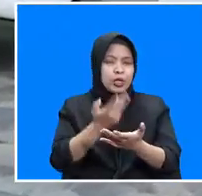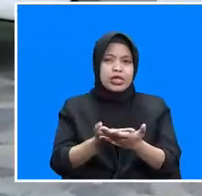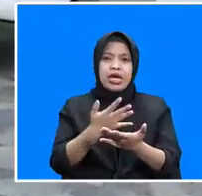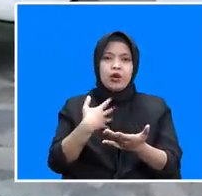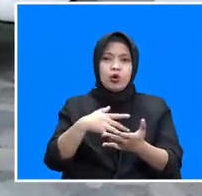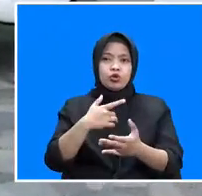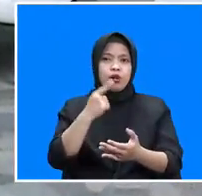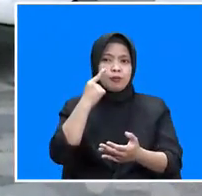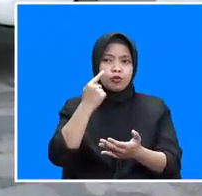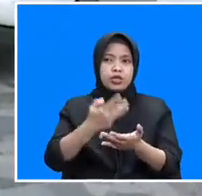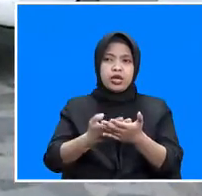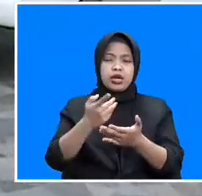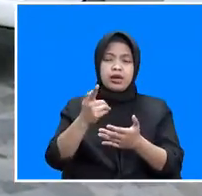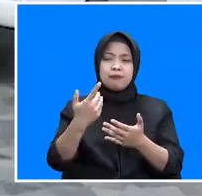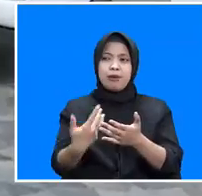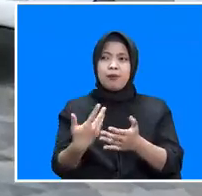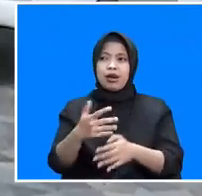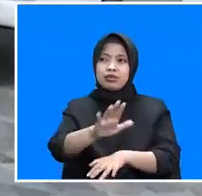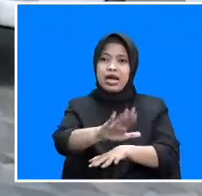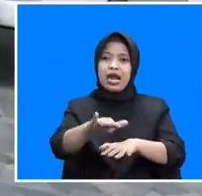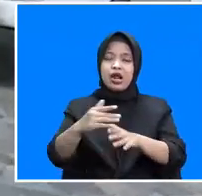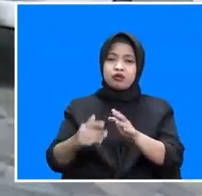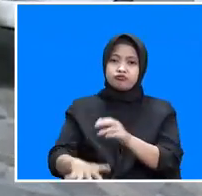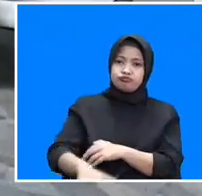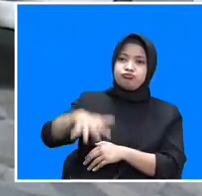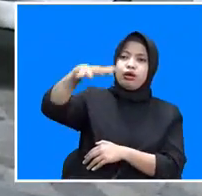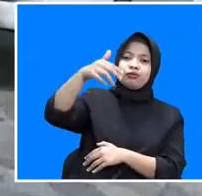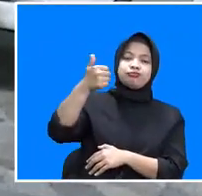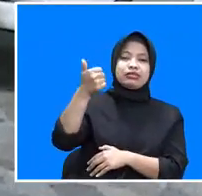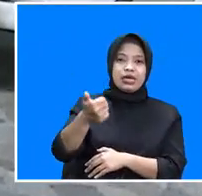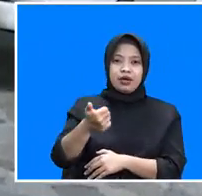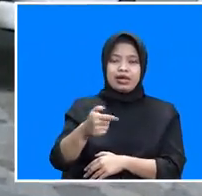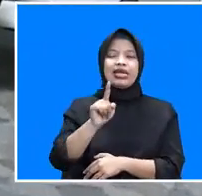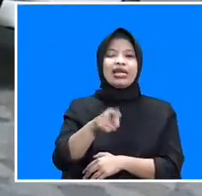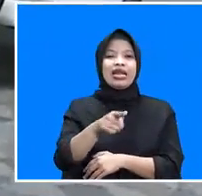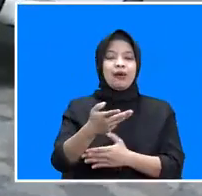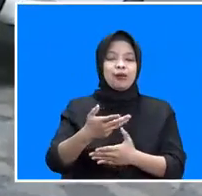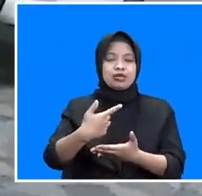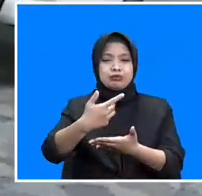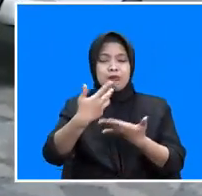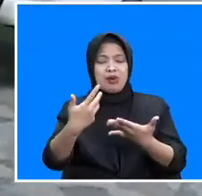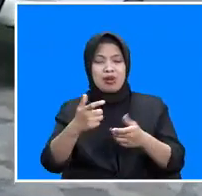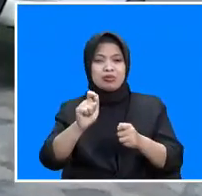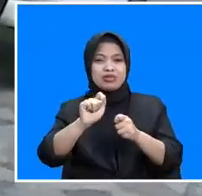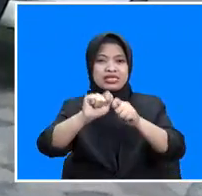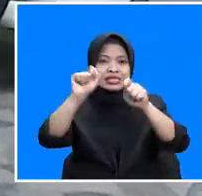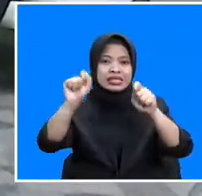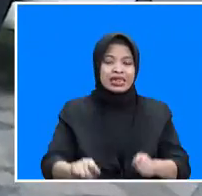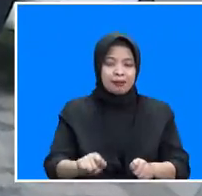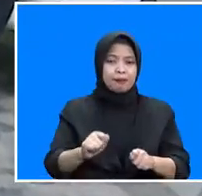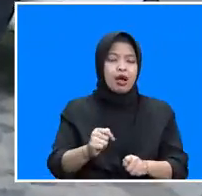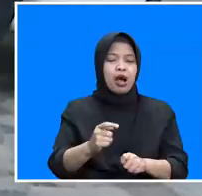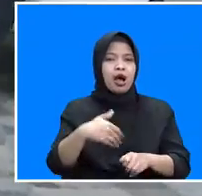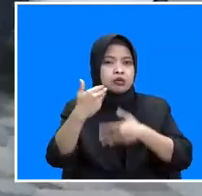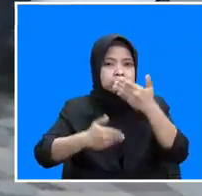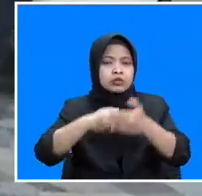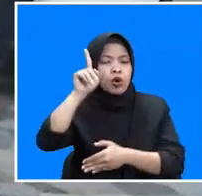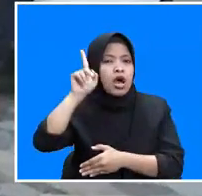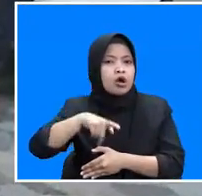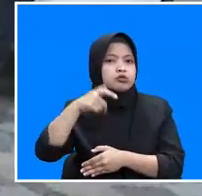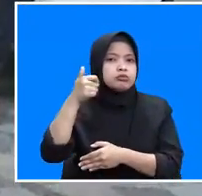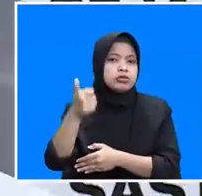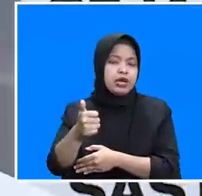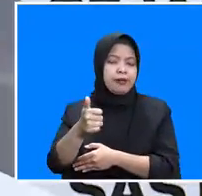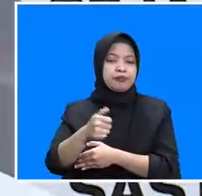the development of children. So this is an area of work that, you know, I think both in Indonesia is really important, and we'd love to work more